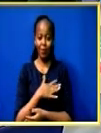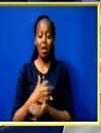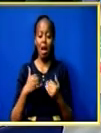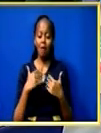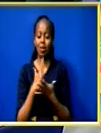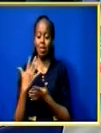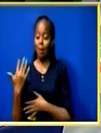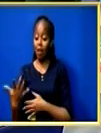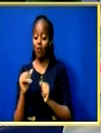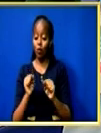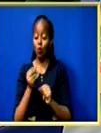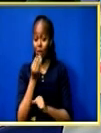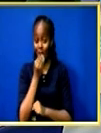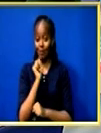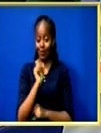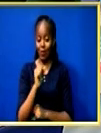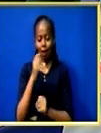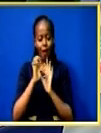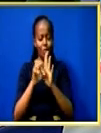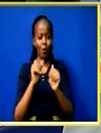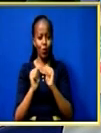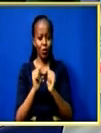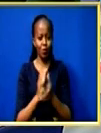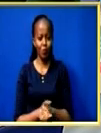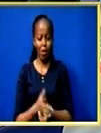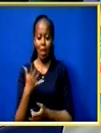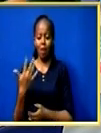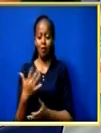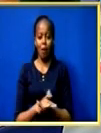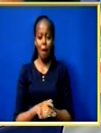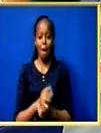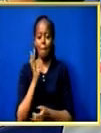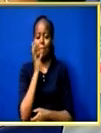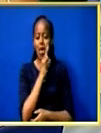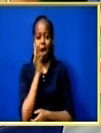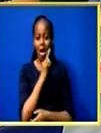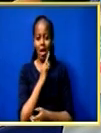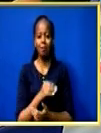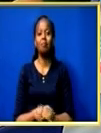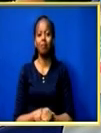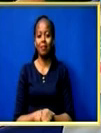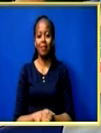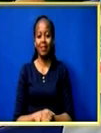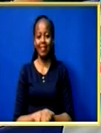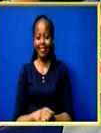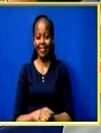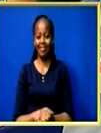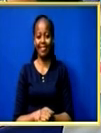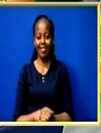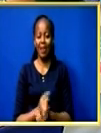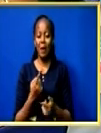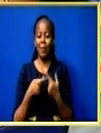leaves that are eaten, yes? Yeah. Like which one? Leaves. Mira. Ati mira? Yes. But